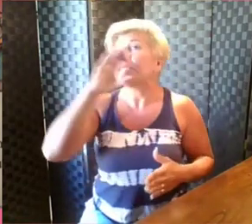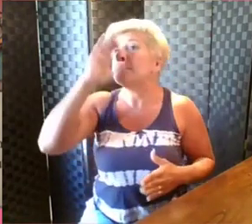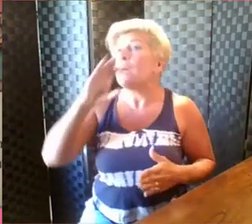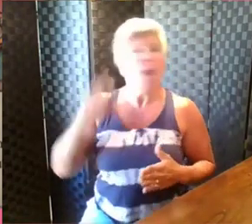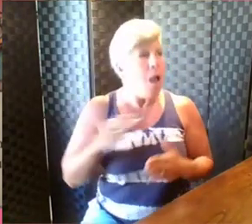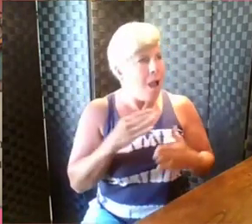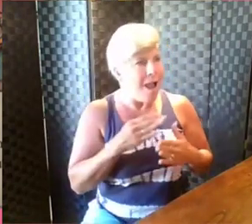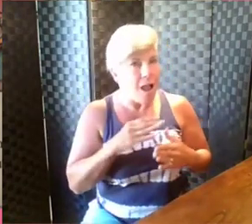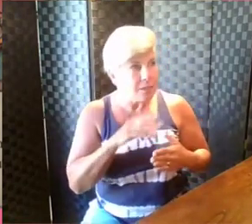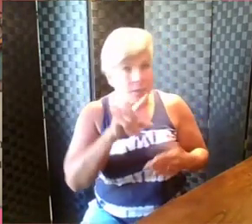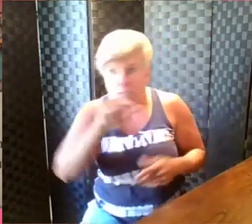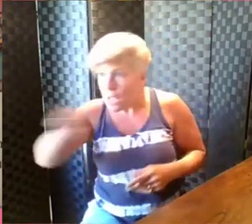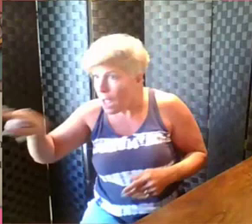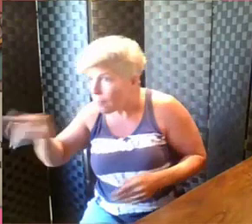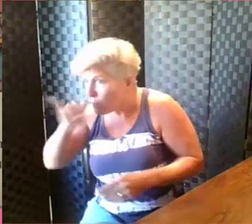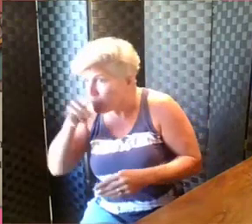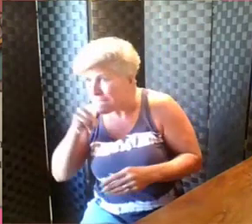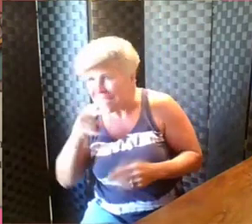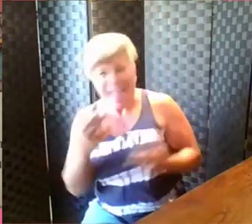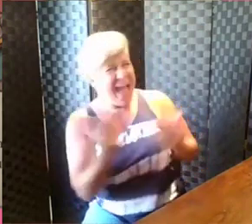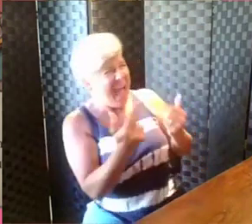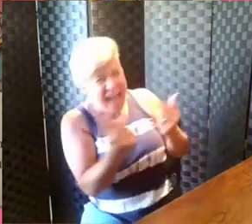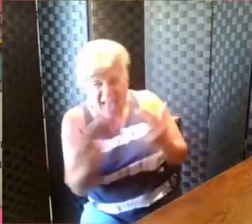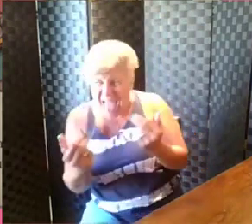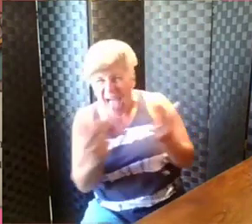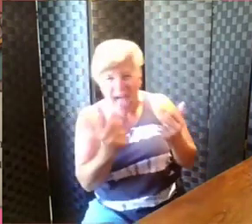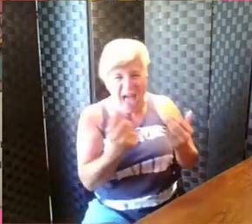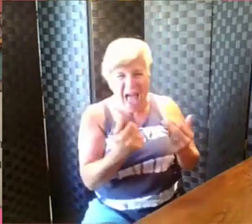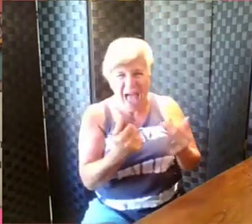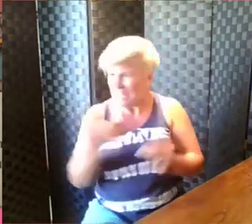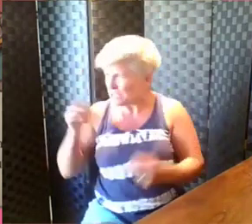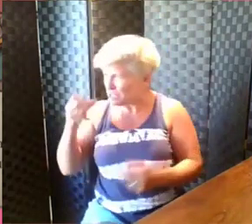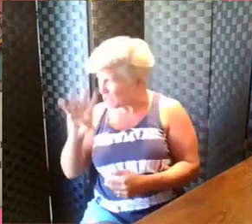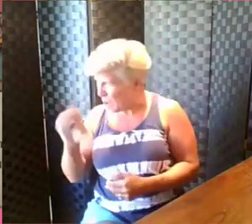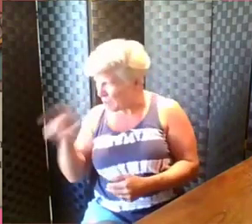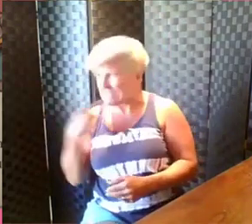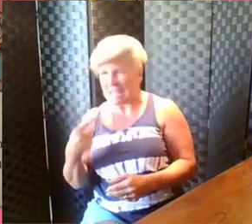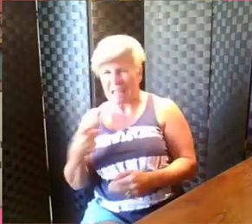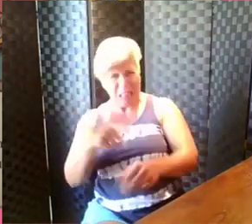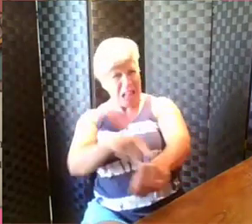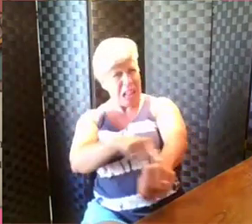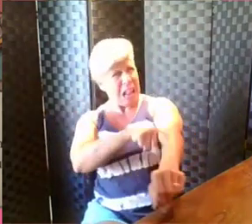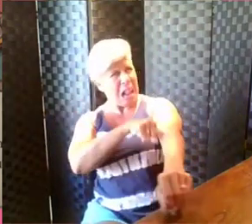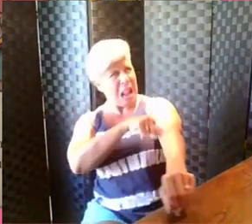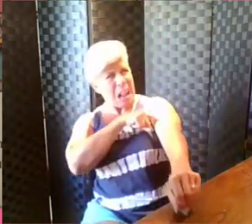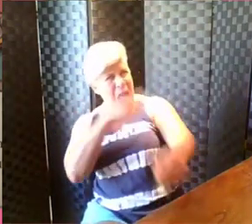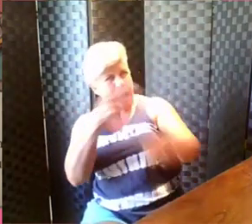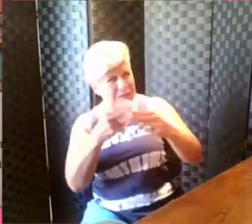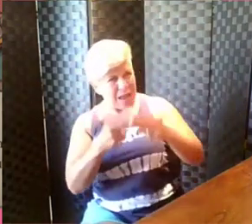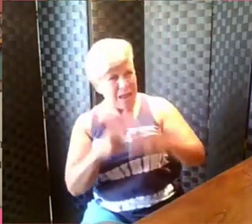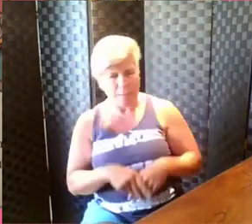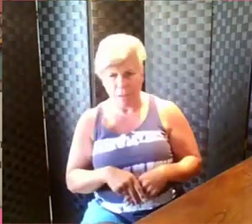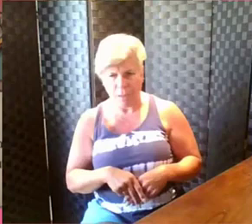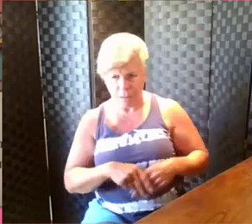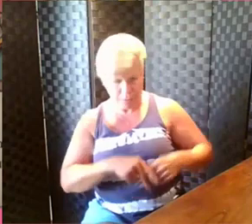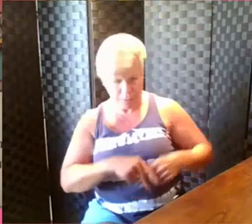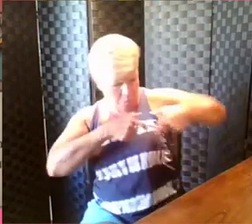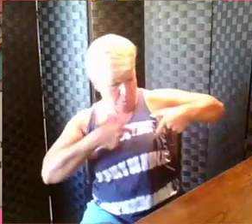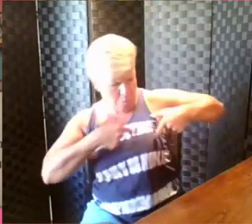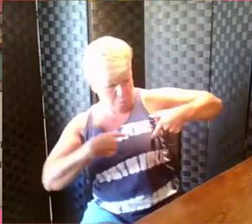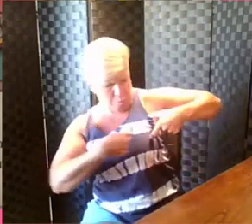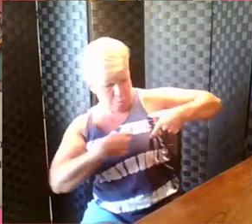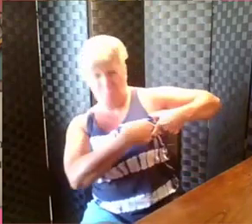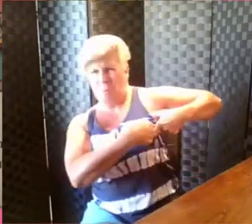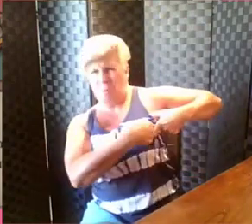It's so long, said Joe. It scarcely fits on your name tag, said